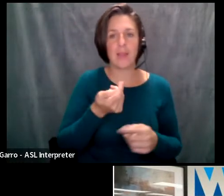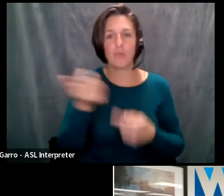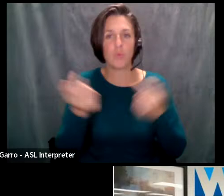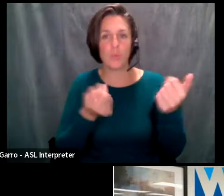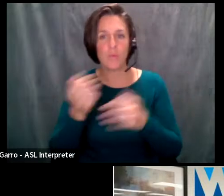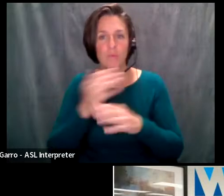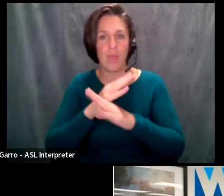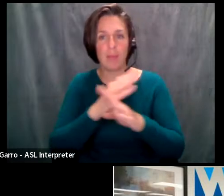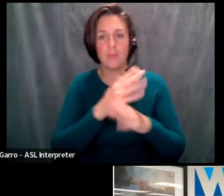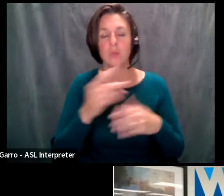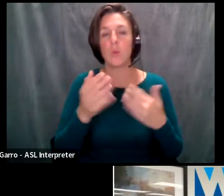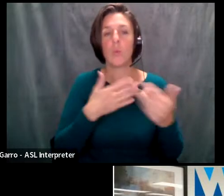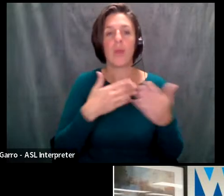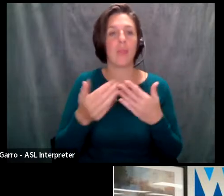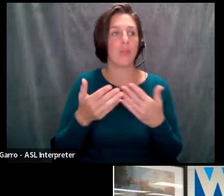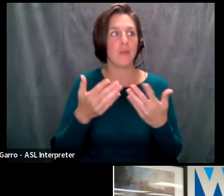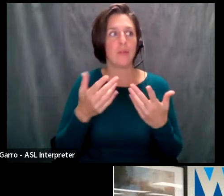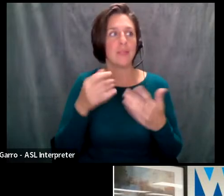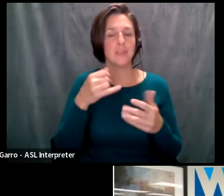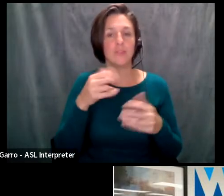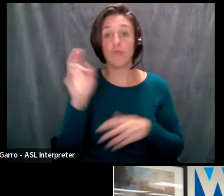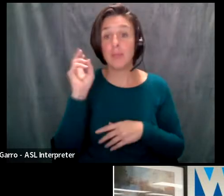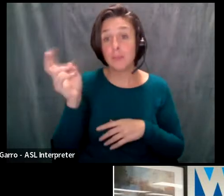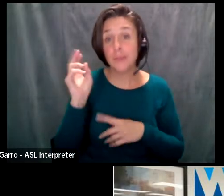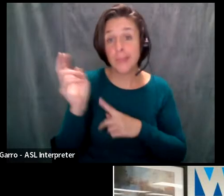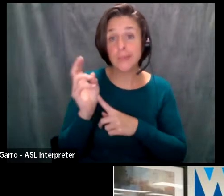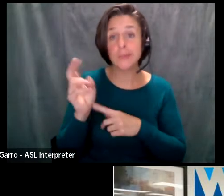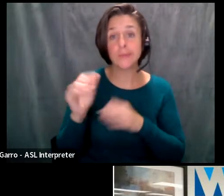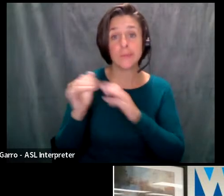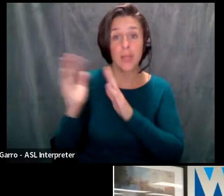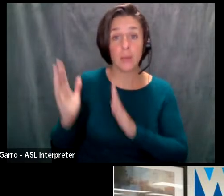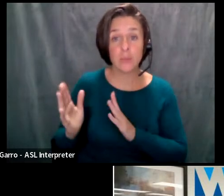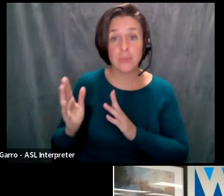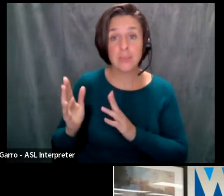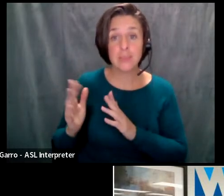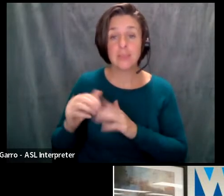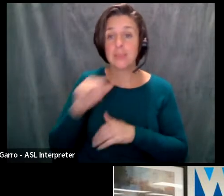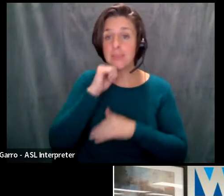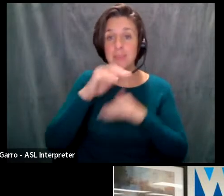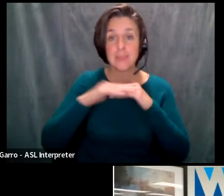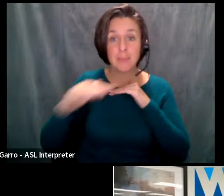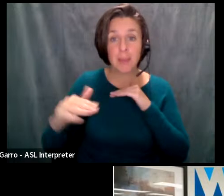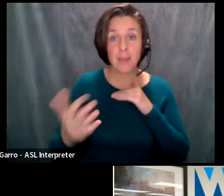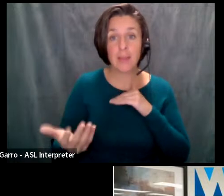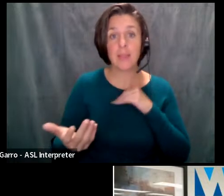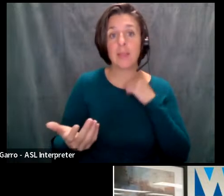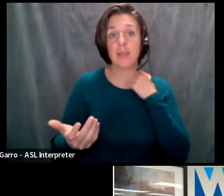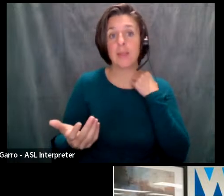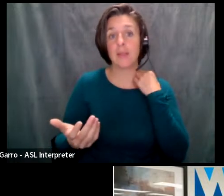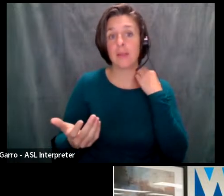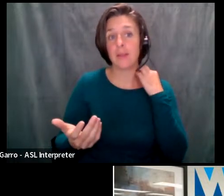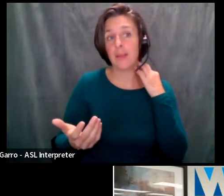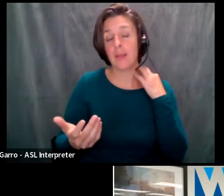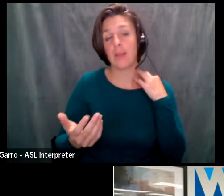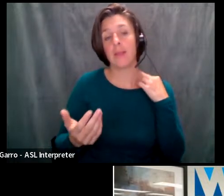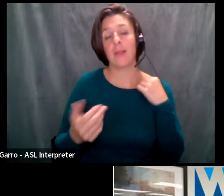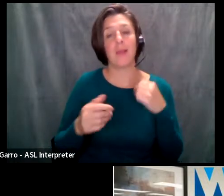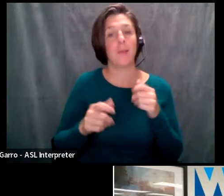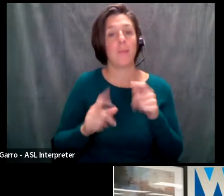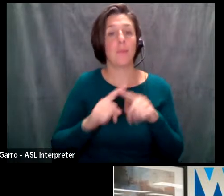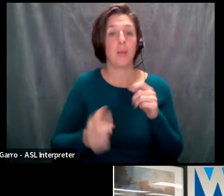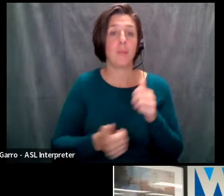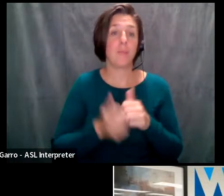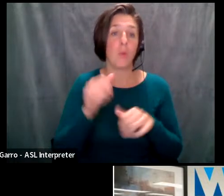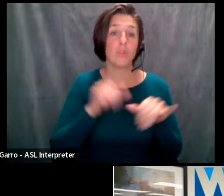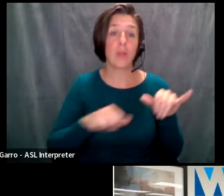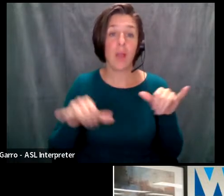it's transportation, whether it's housing instability, but most common is